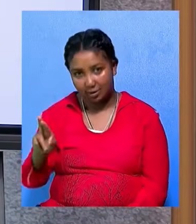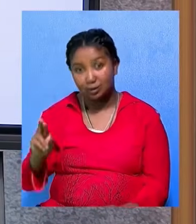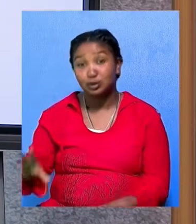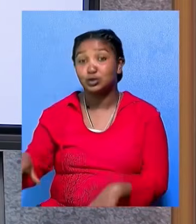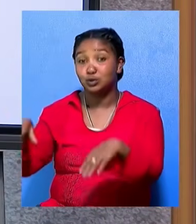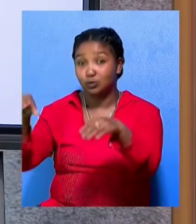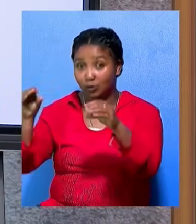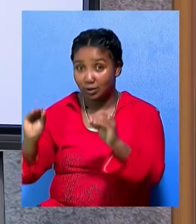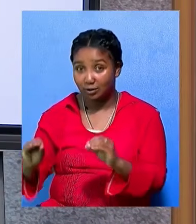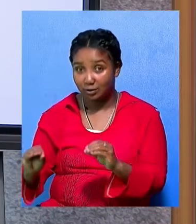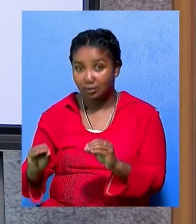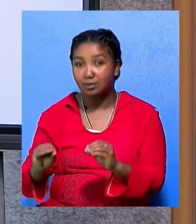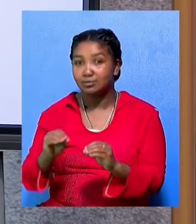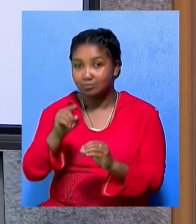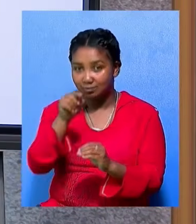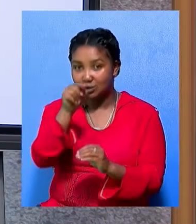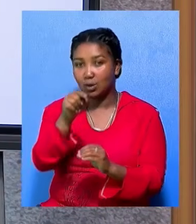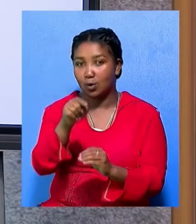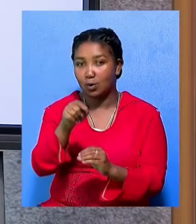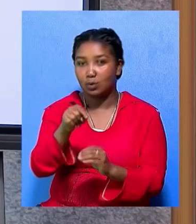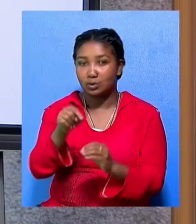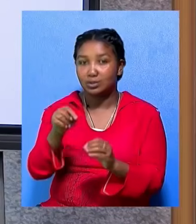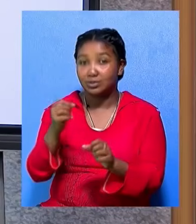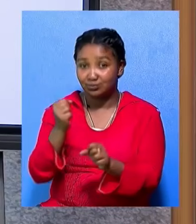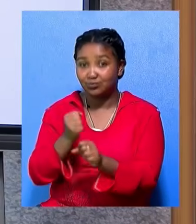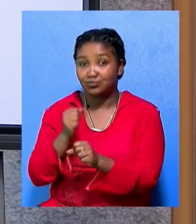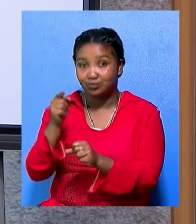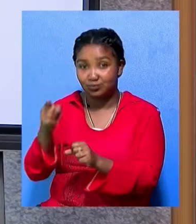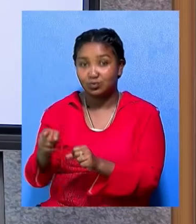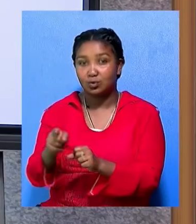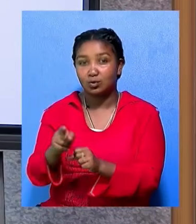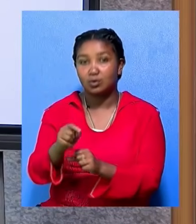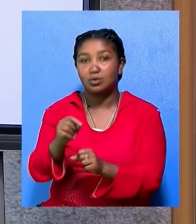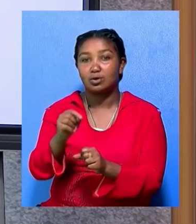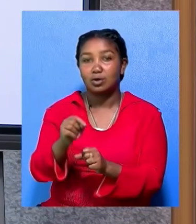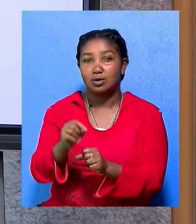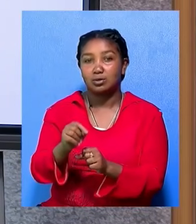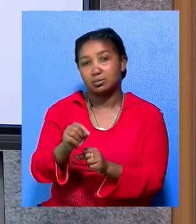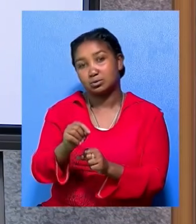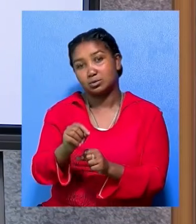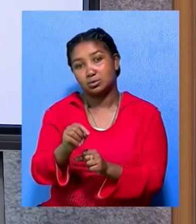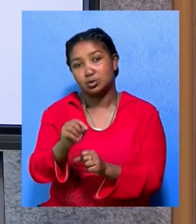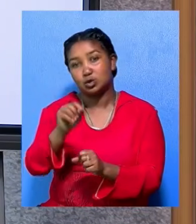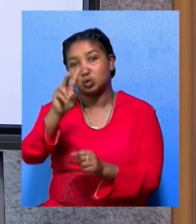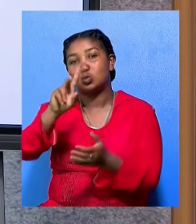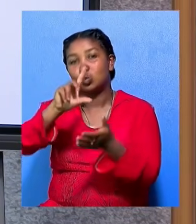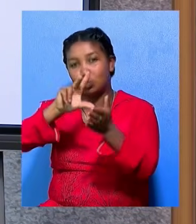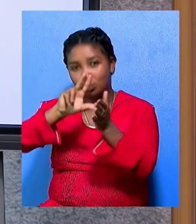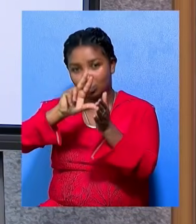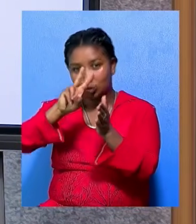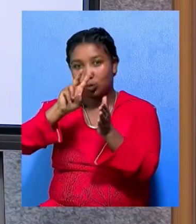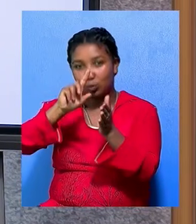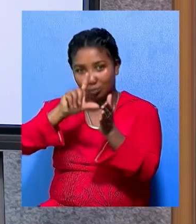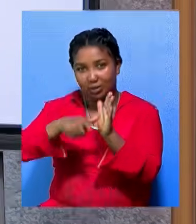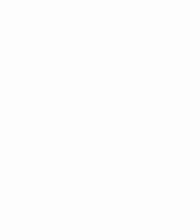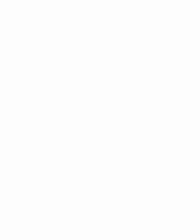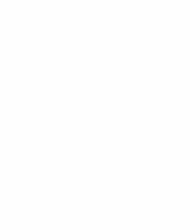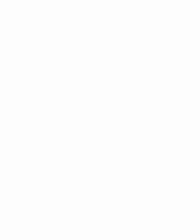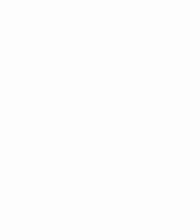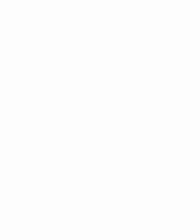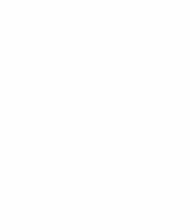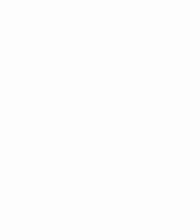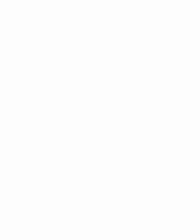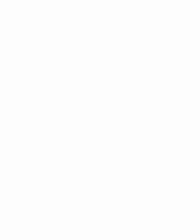Students, you have just to do this activity, you have only 2 minutes. Do it.